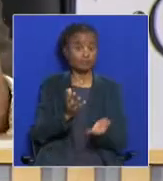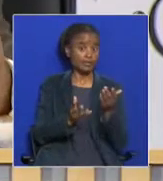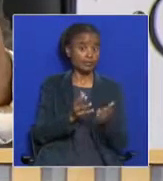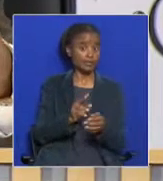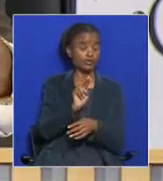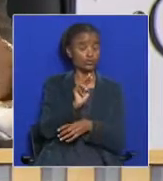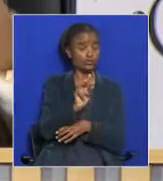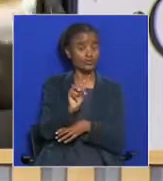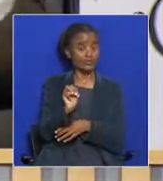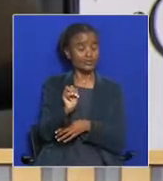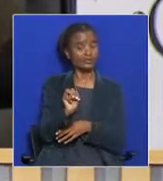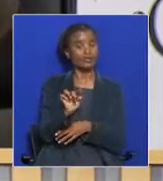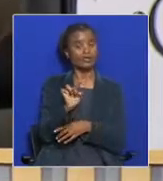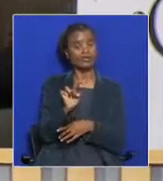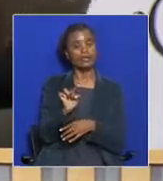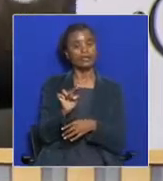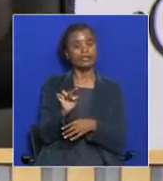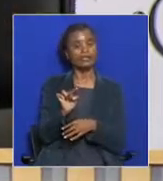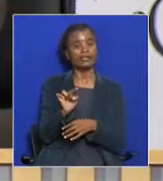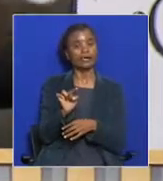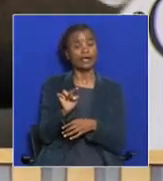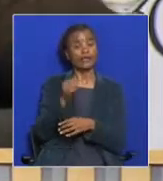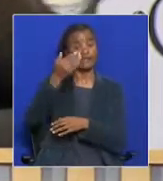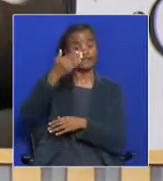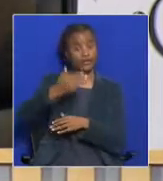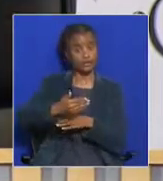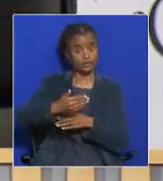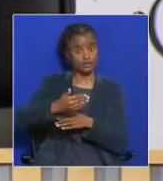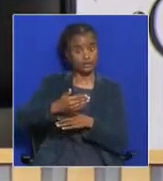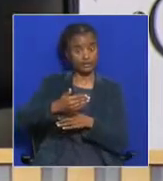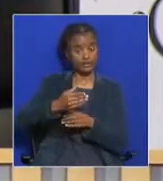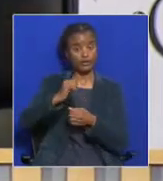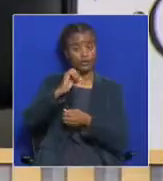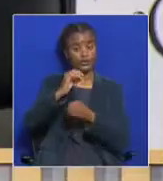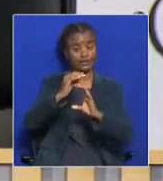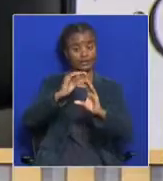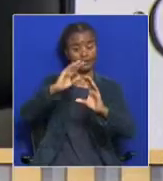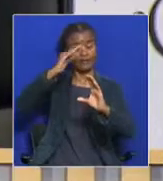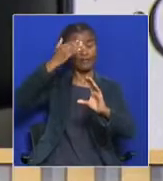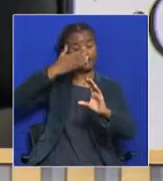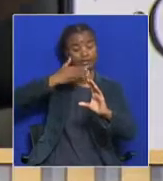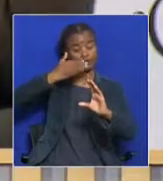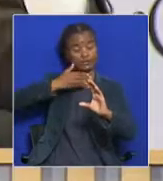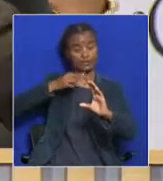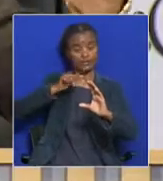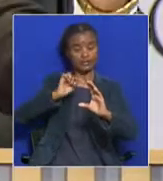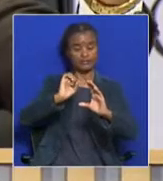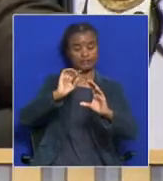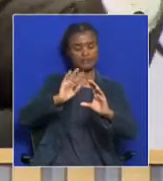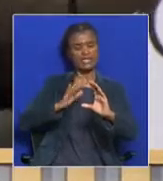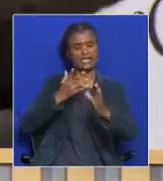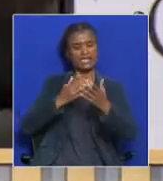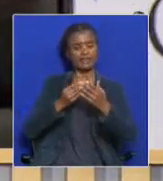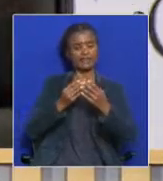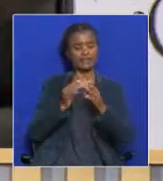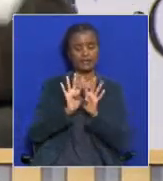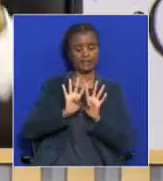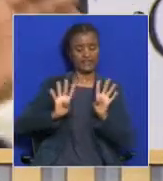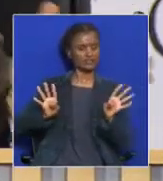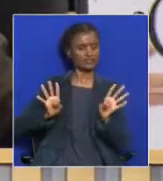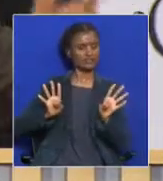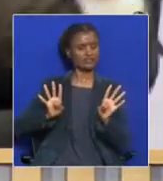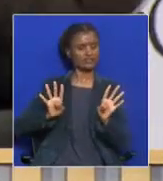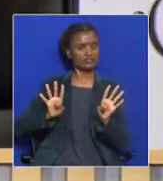it, where there was, I'm not sure whether it's a fence or some kind of boundary type thing where, and then you've got